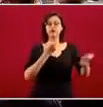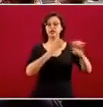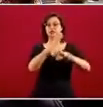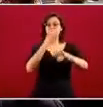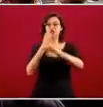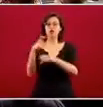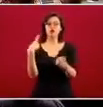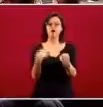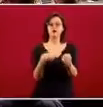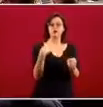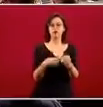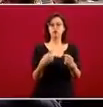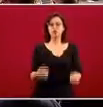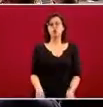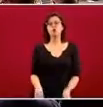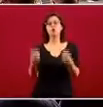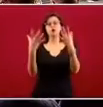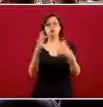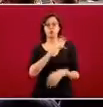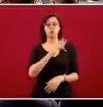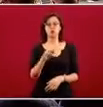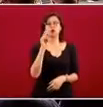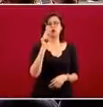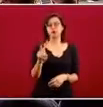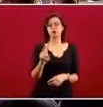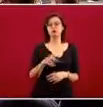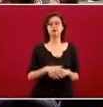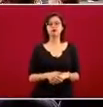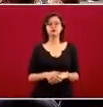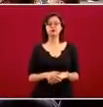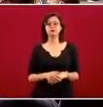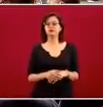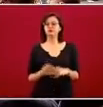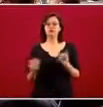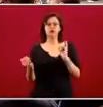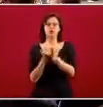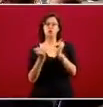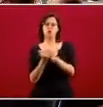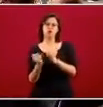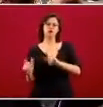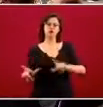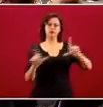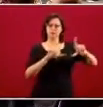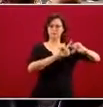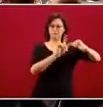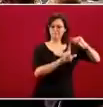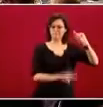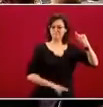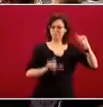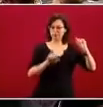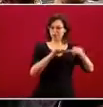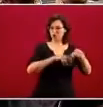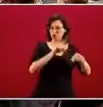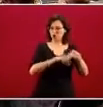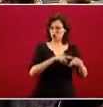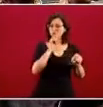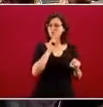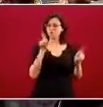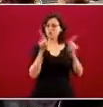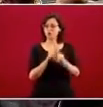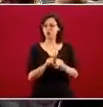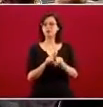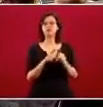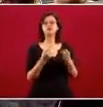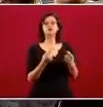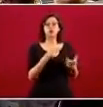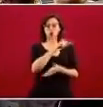positive throughout confirmation and recovery. Now we can look at this chart, which is a little similar to the one I just showed you,